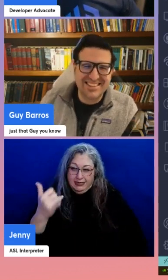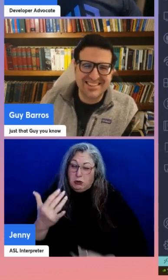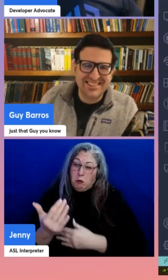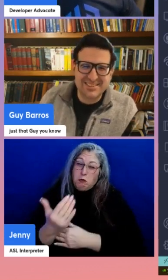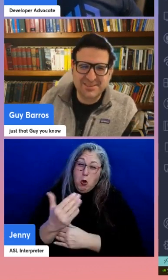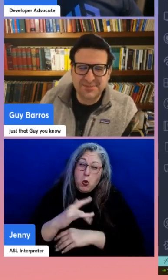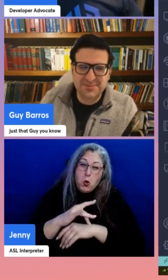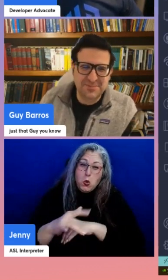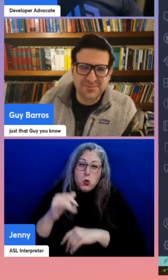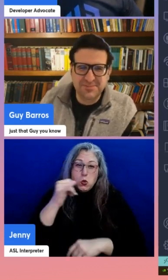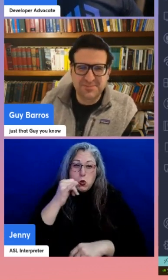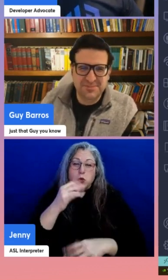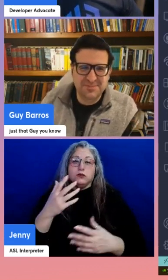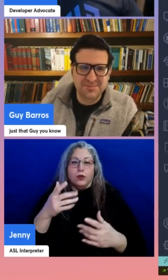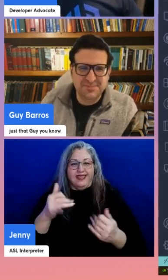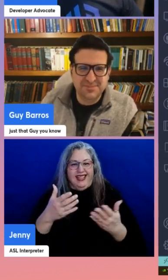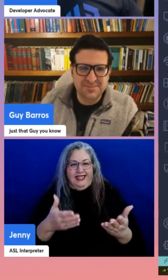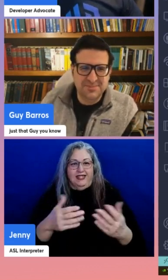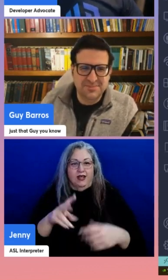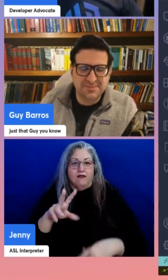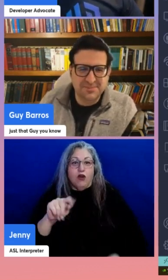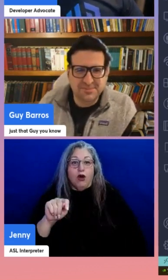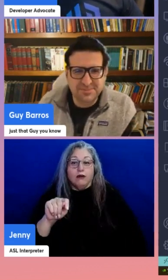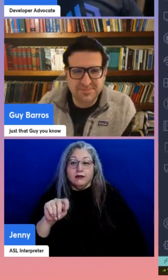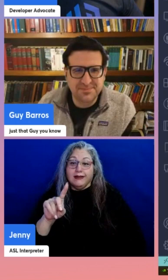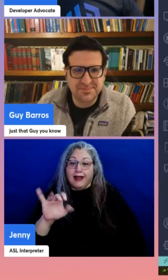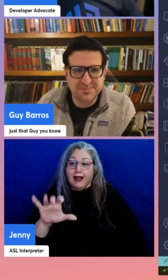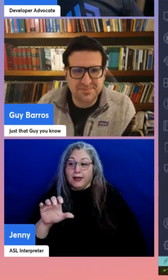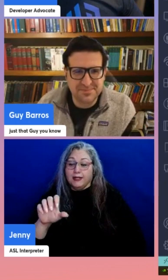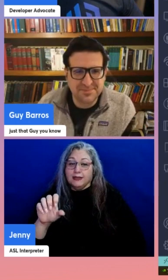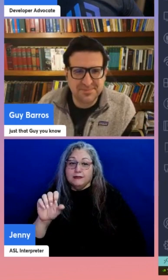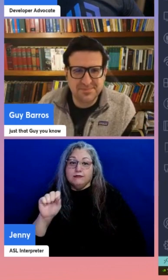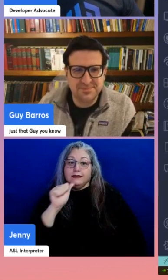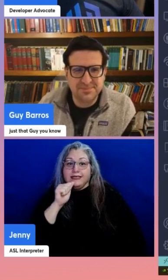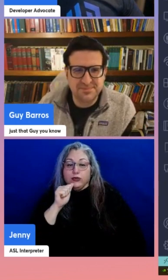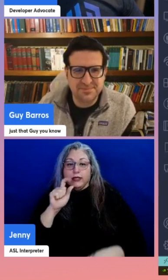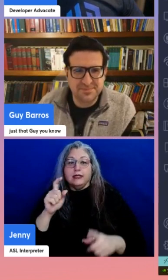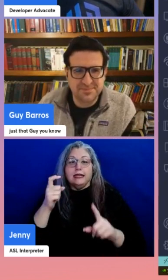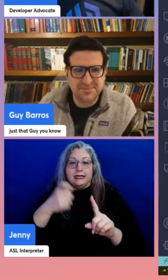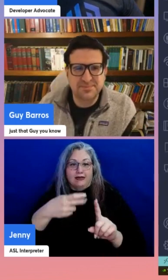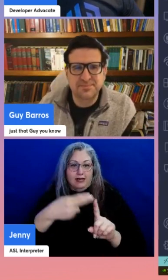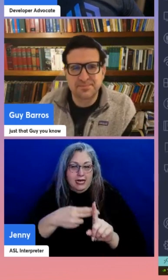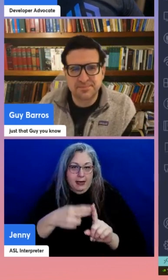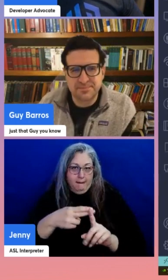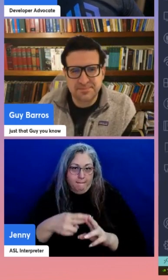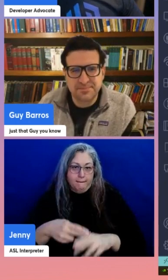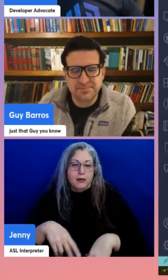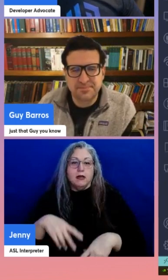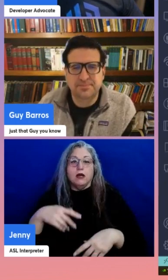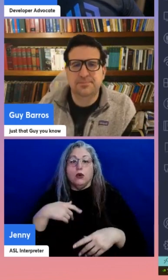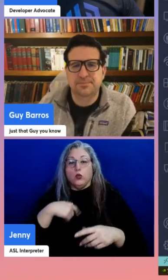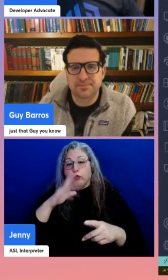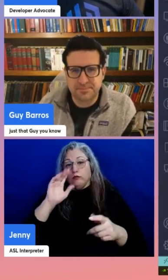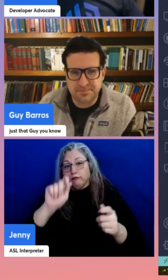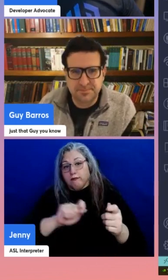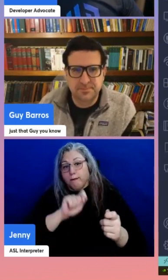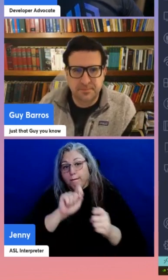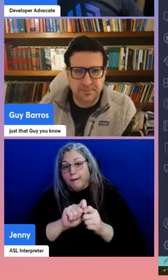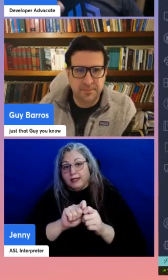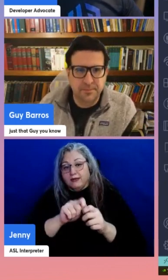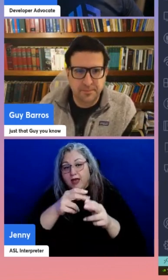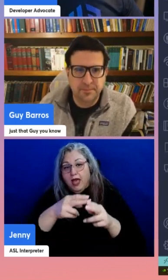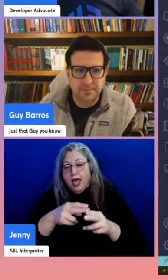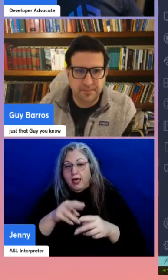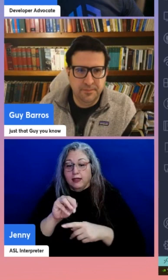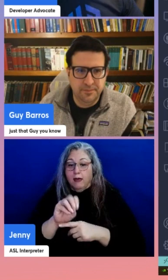is. So we've got Vault dynamic secret. We're giving it a name. We are specifying the mount.